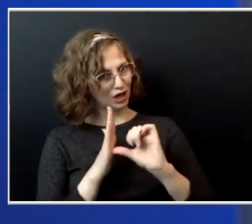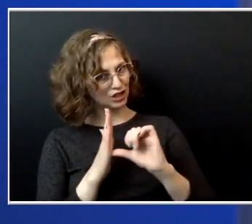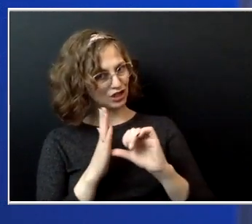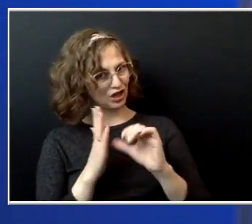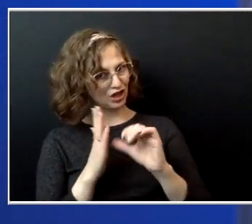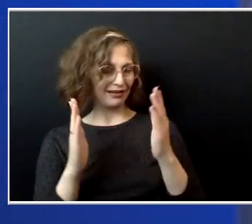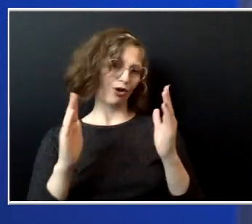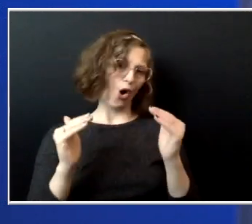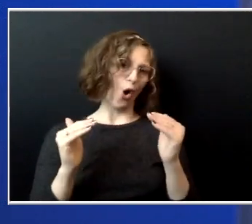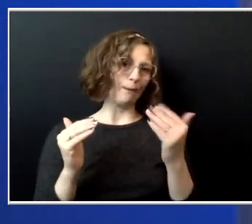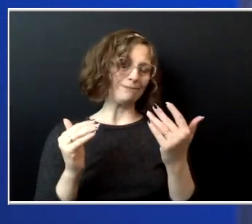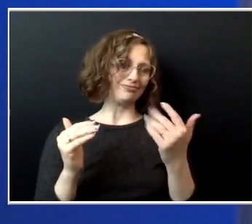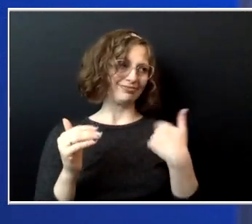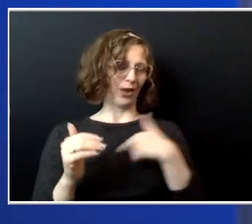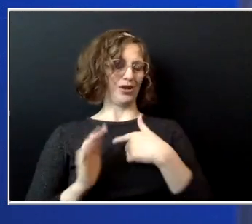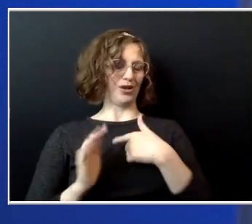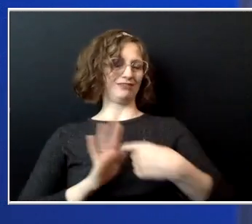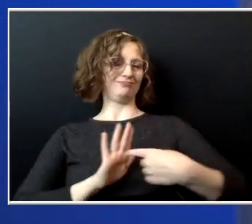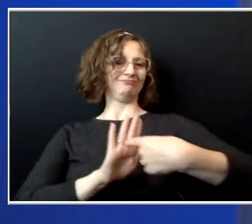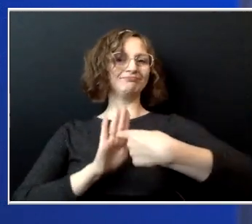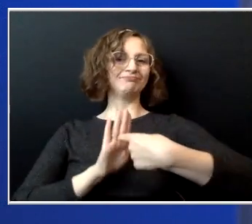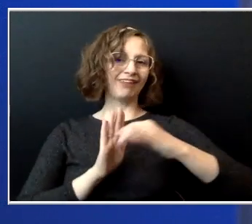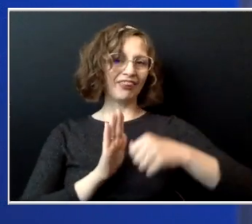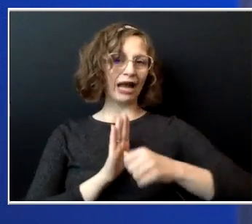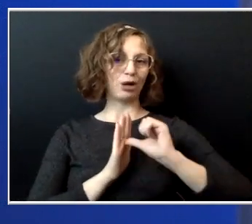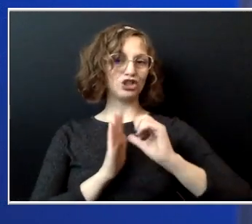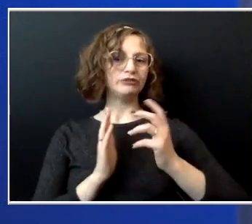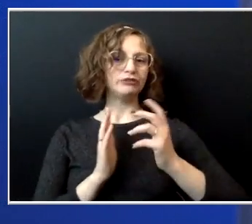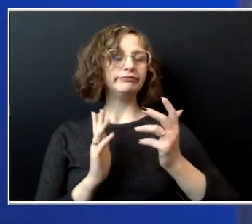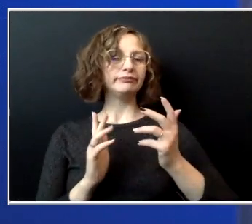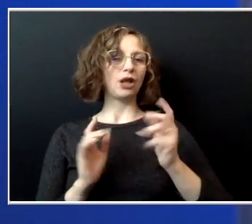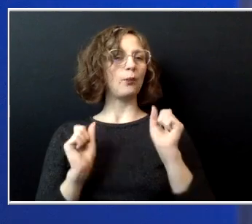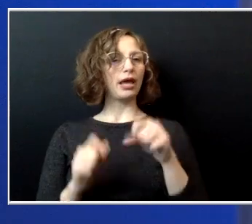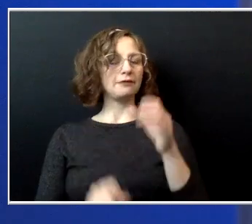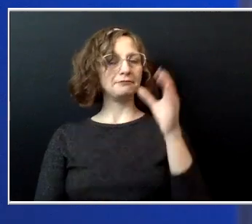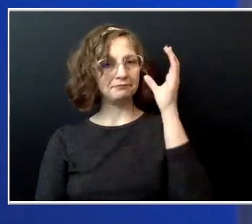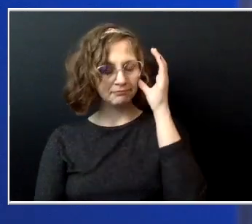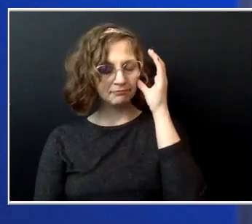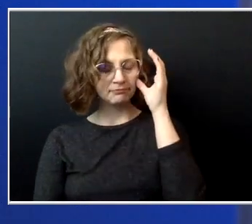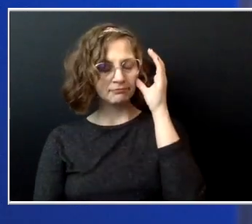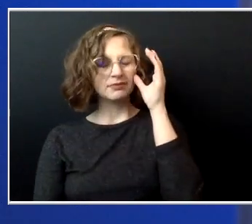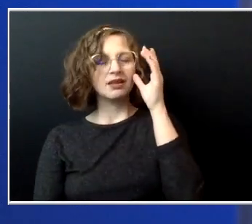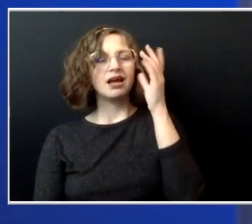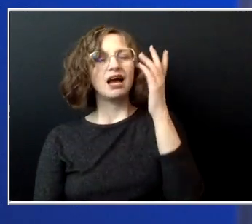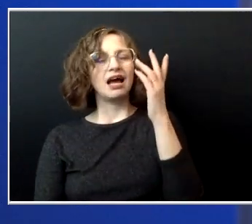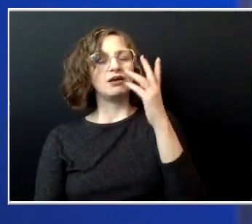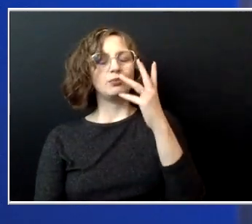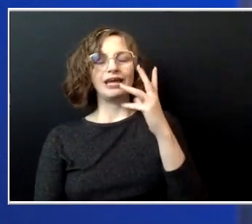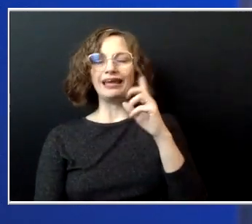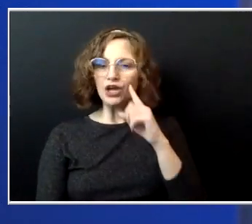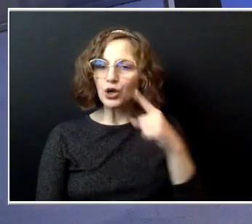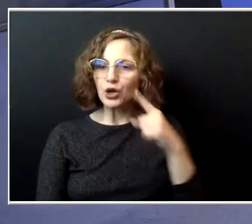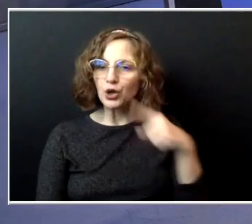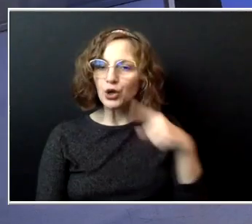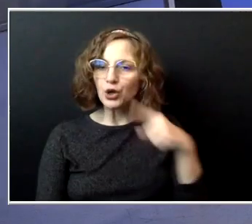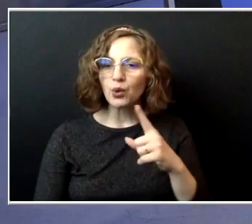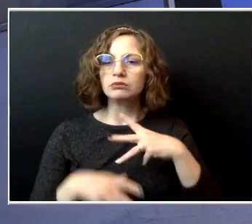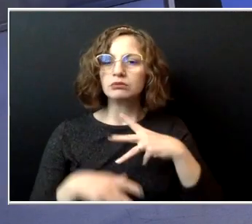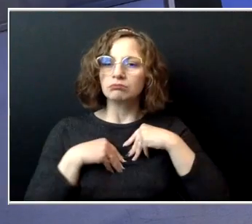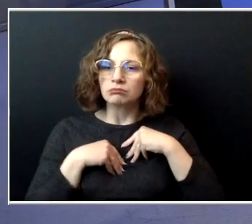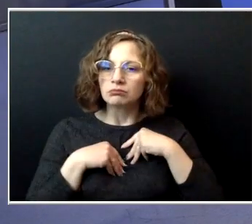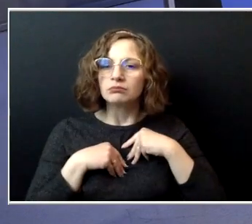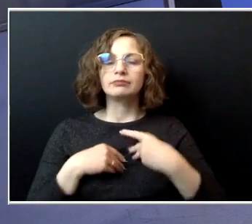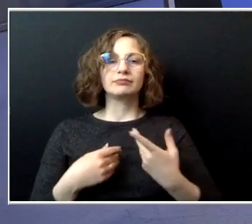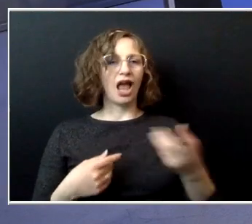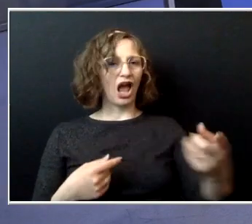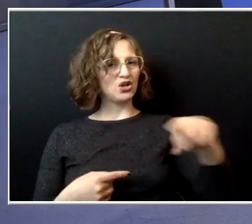that impression, that we can listen to our patients, we do hear our patients, and they feel heard. And you guys all kind of work together on